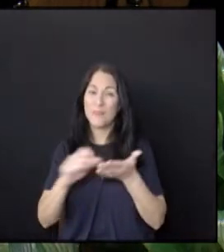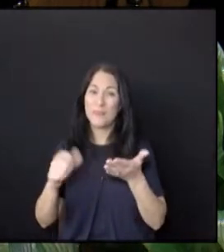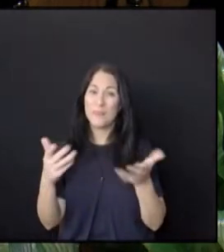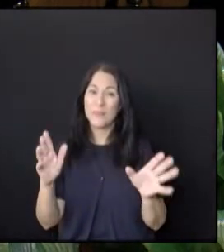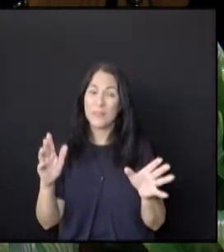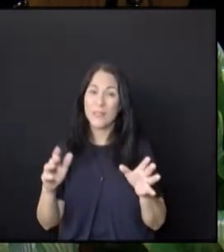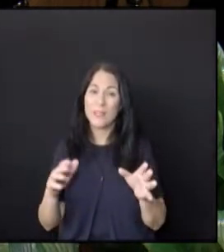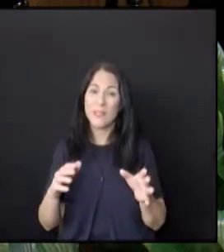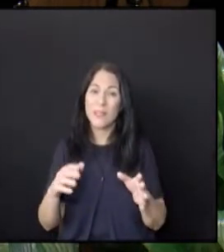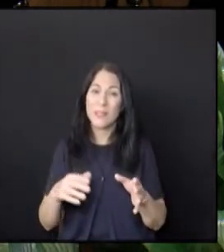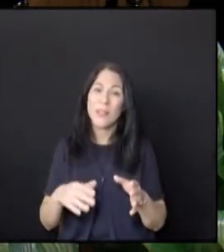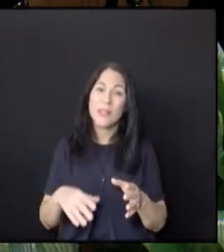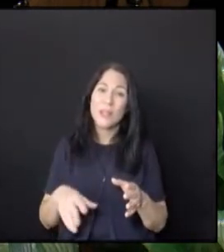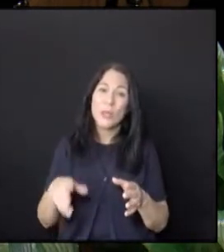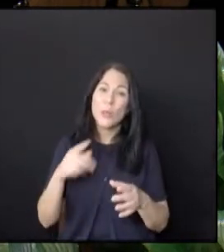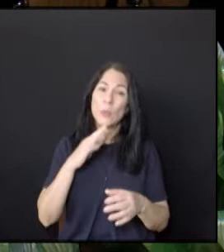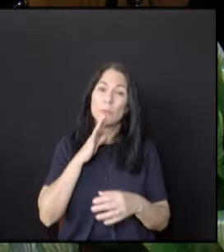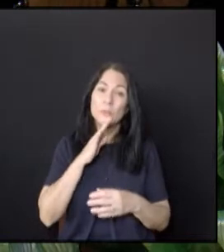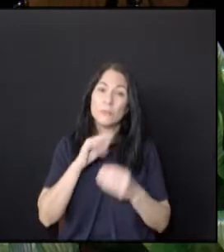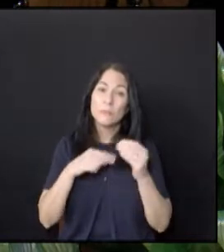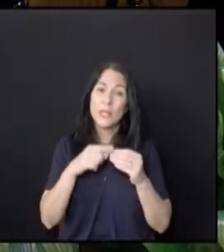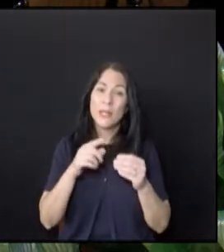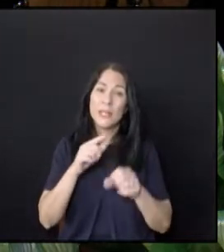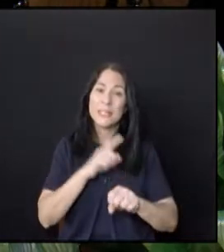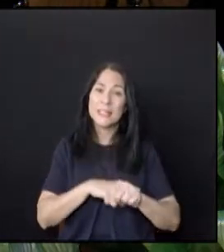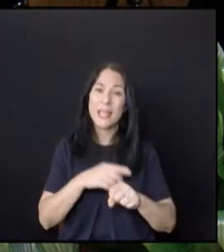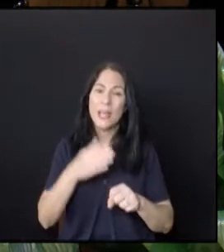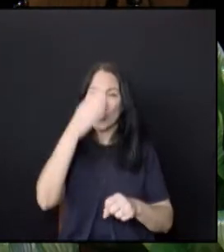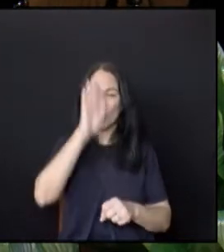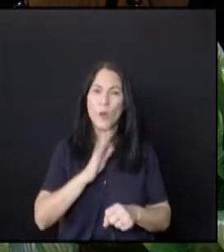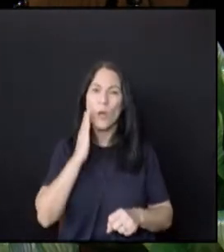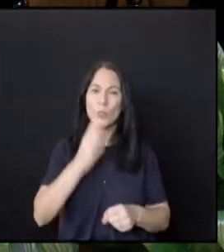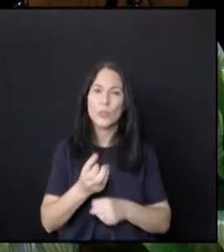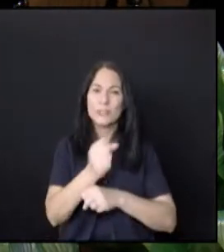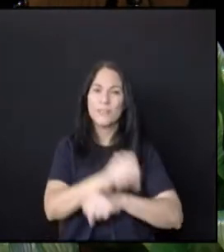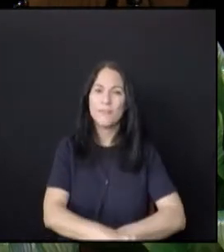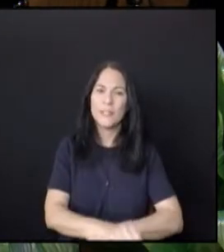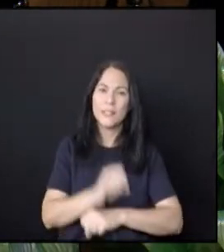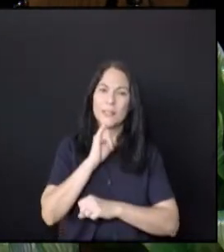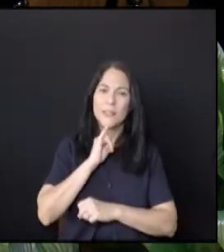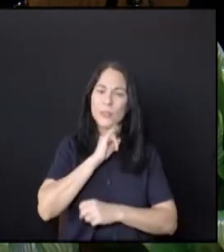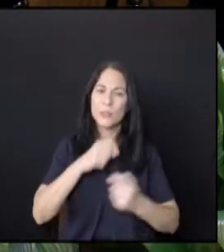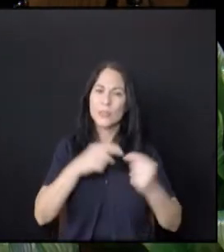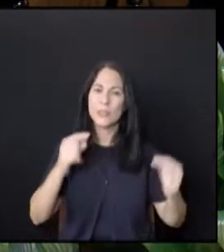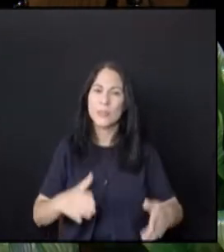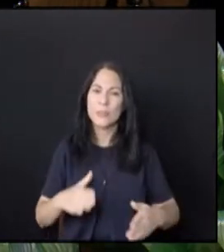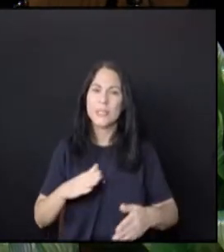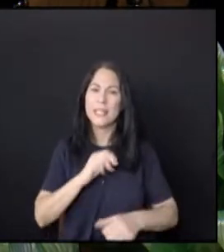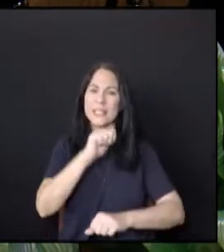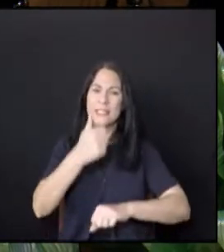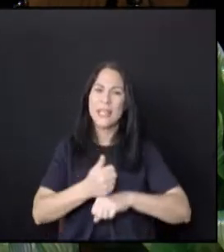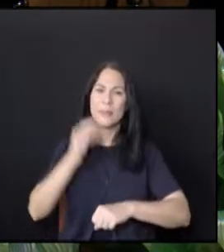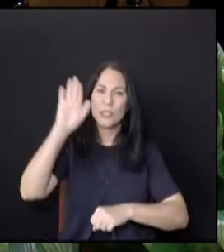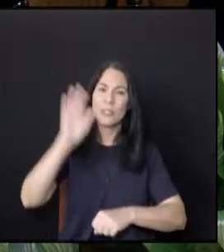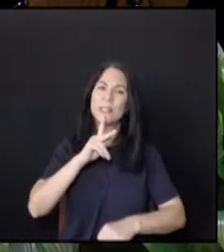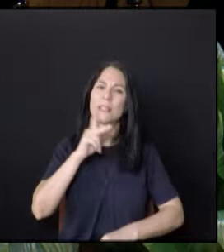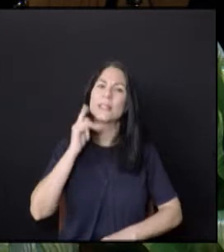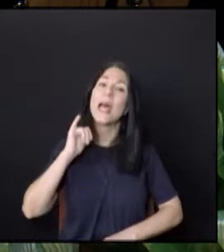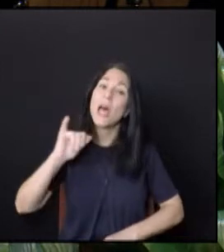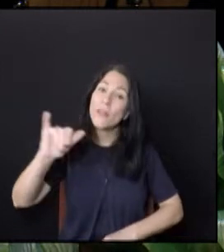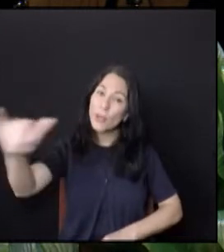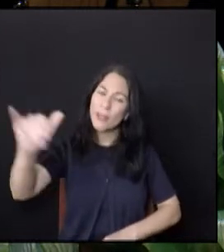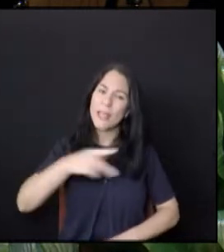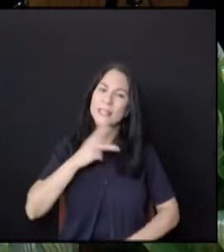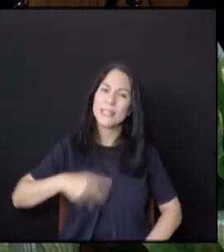when God will defeat Israel's enemies and establish his everlasting kingdom. And